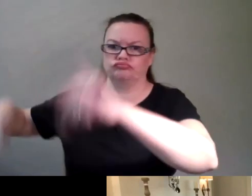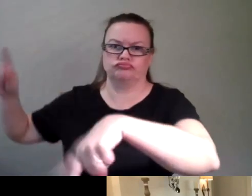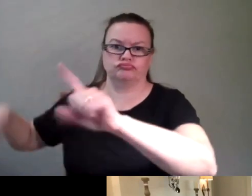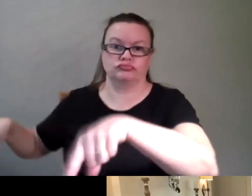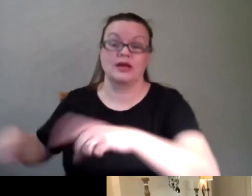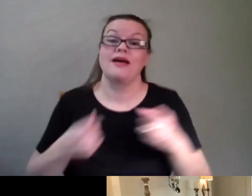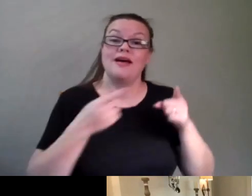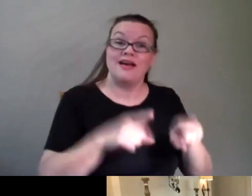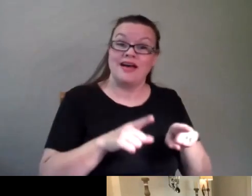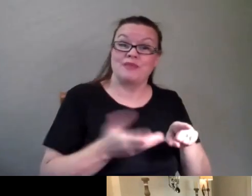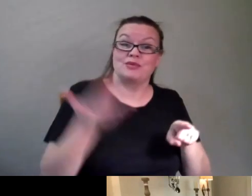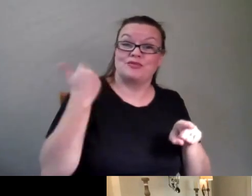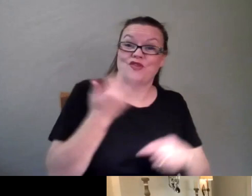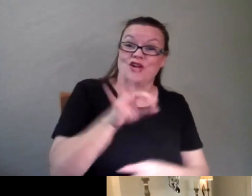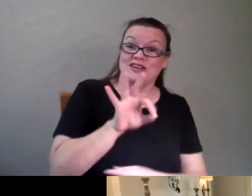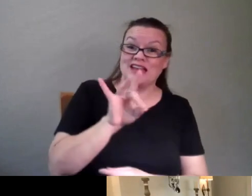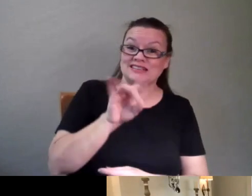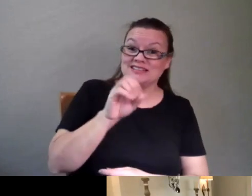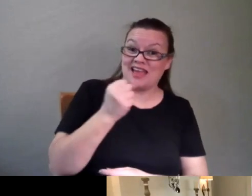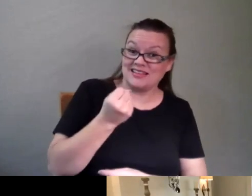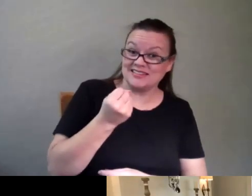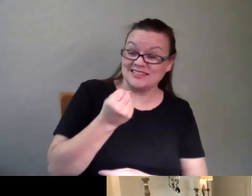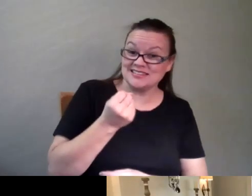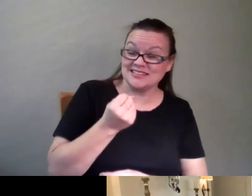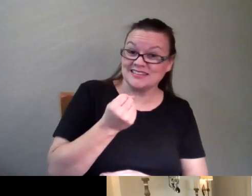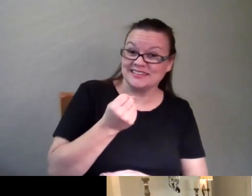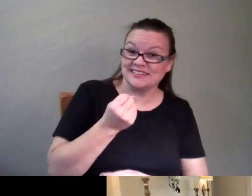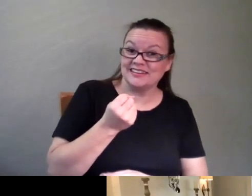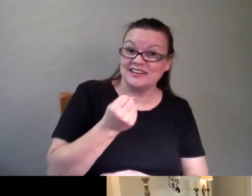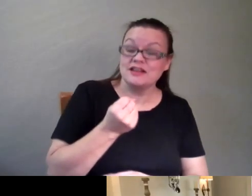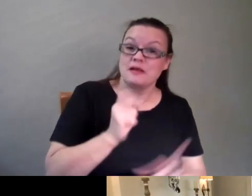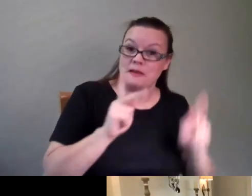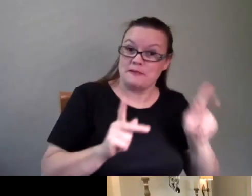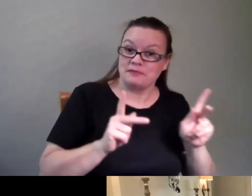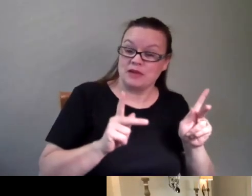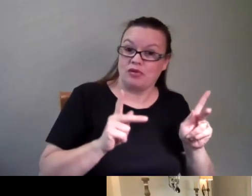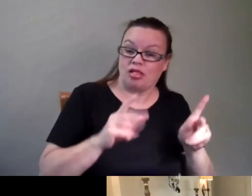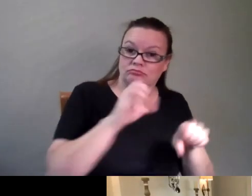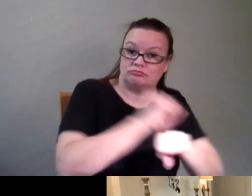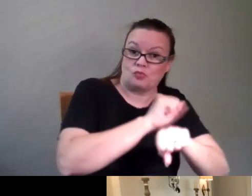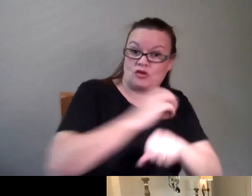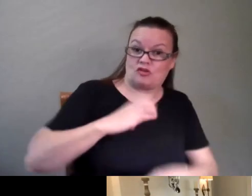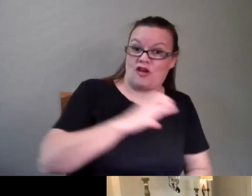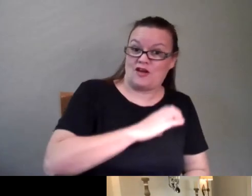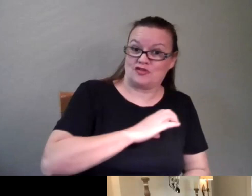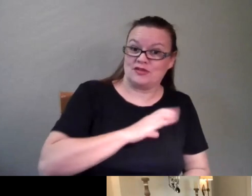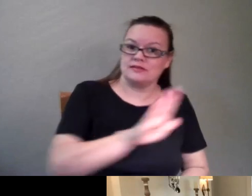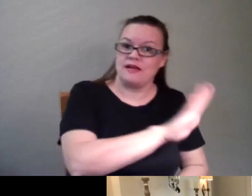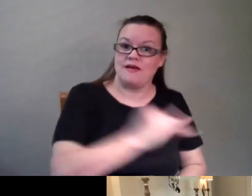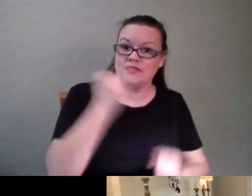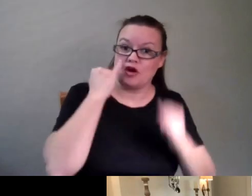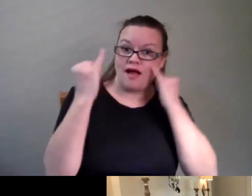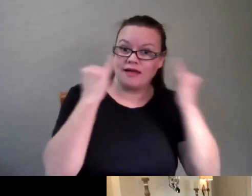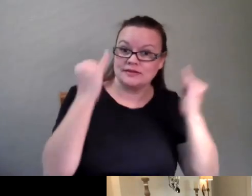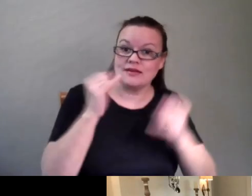the center to the right. Today, when you look at that ideological scatter map, it's almost all on the far